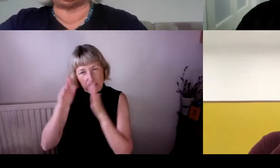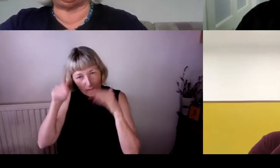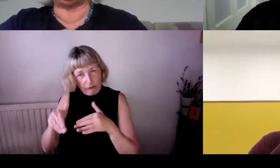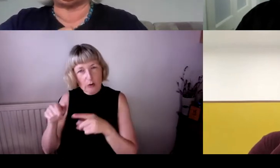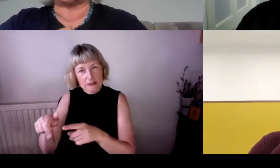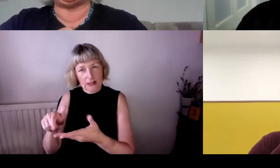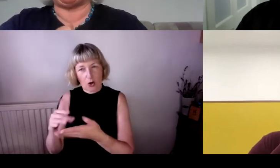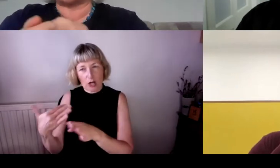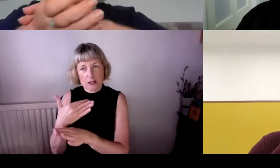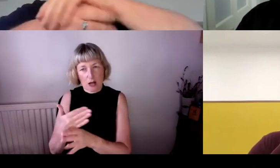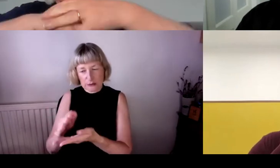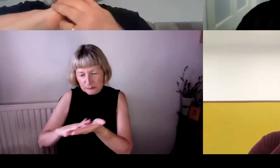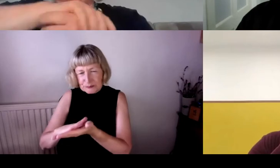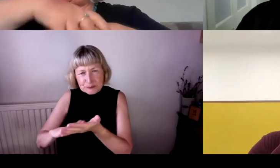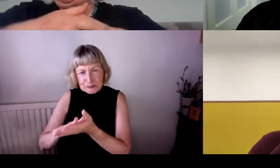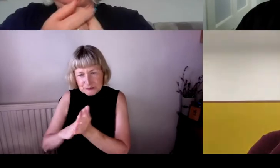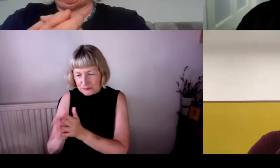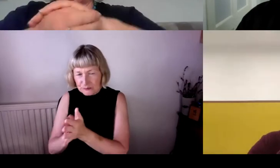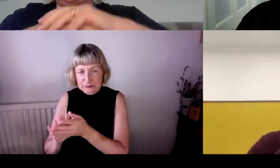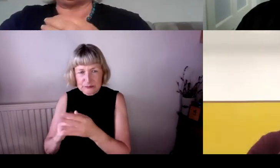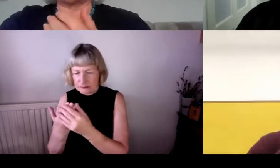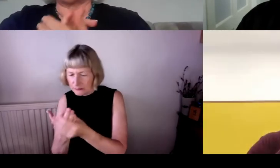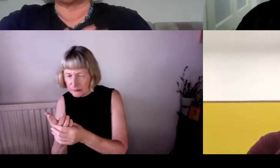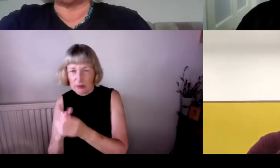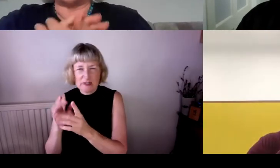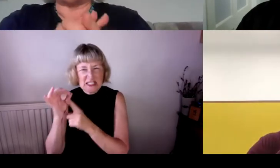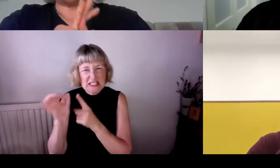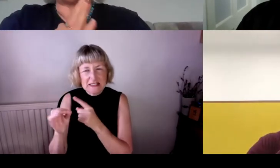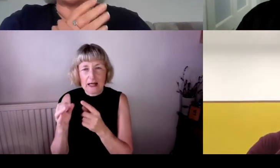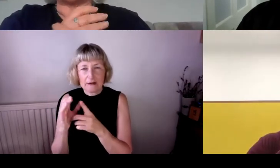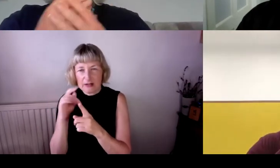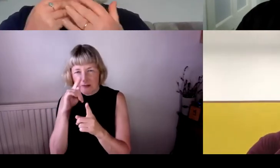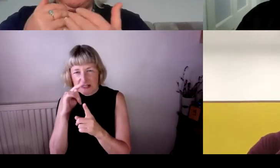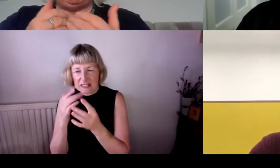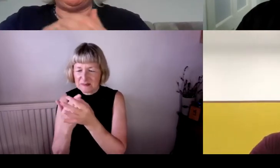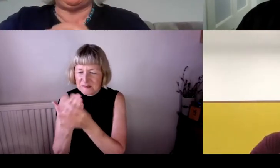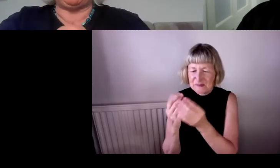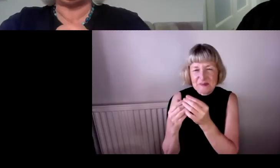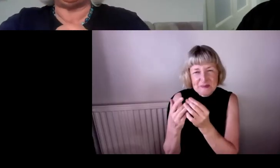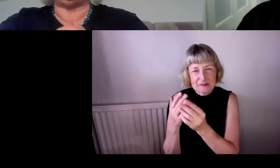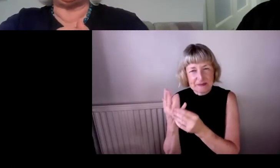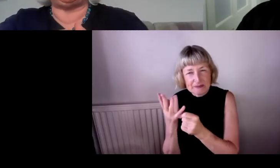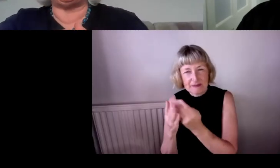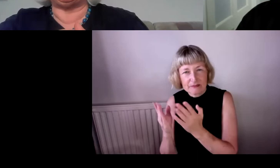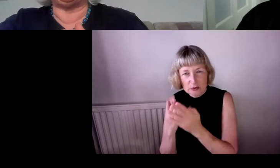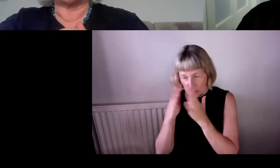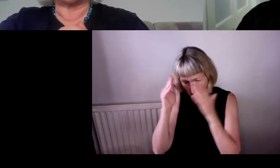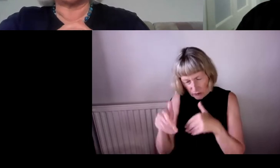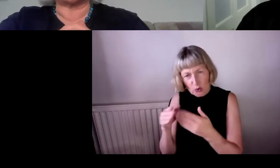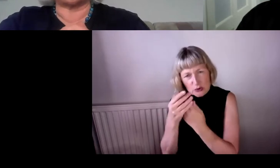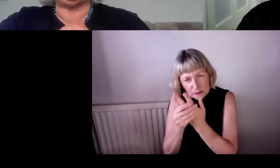was doing, you know, that she was, you know, everything was getting creamed and rubbed and everything, and she was, you know, really invested in this hand